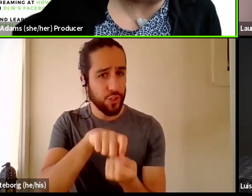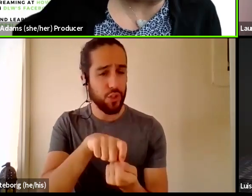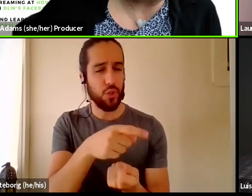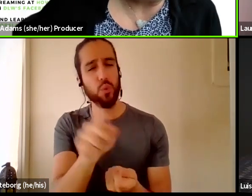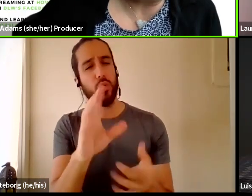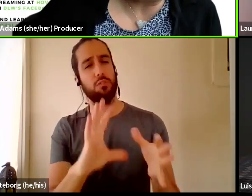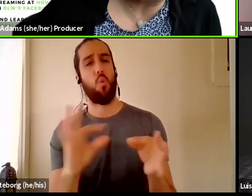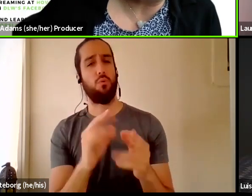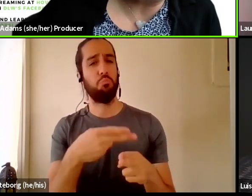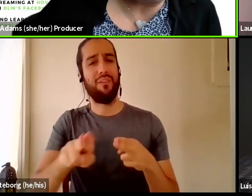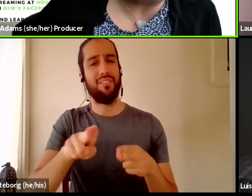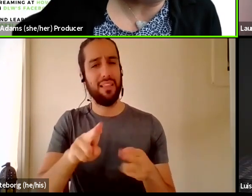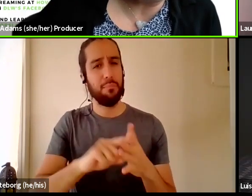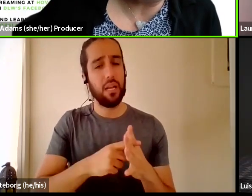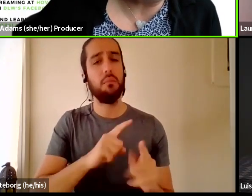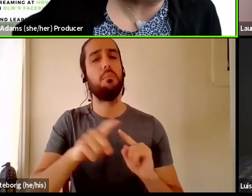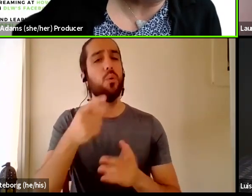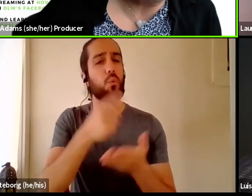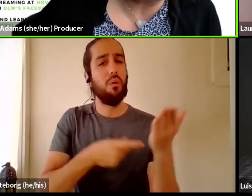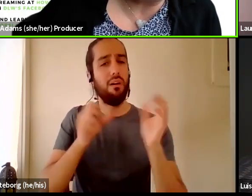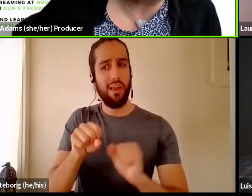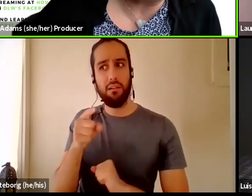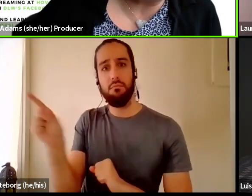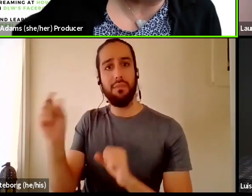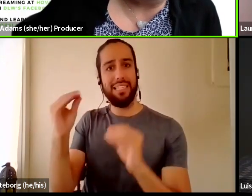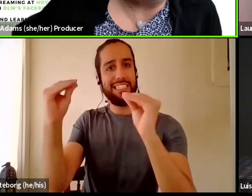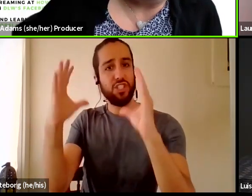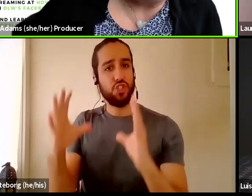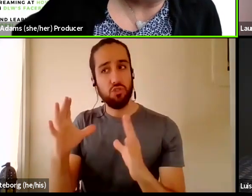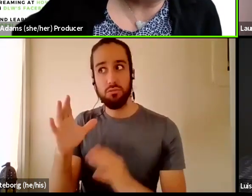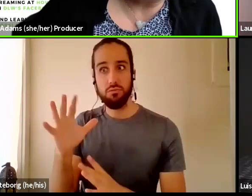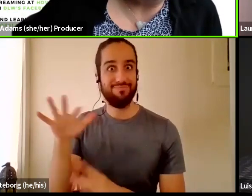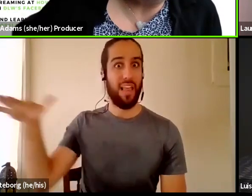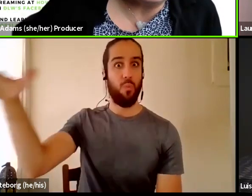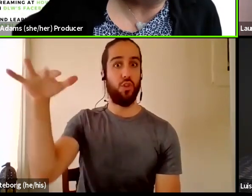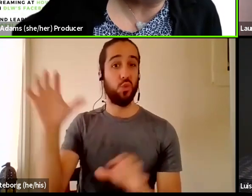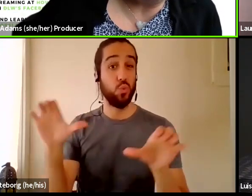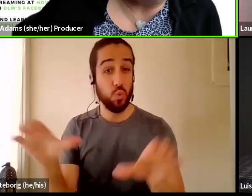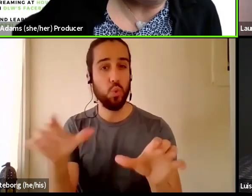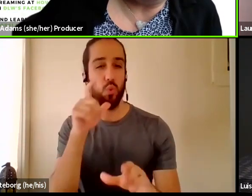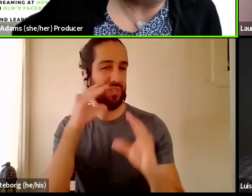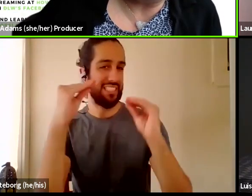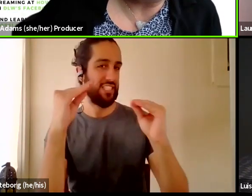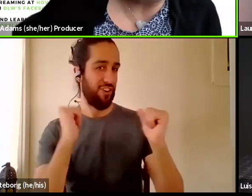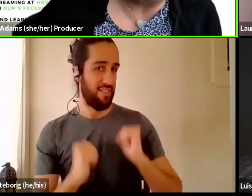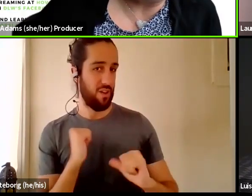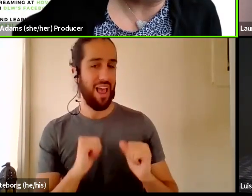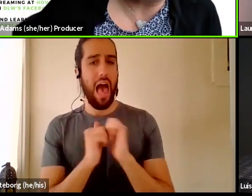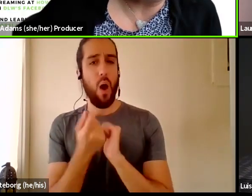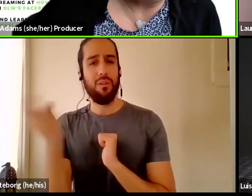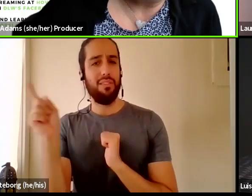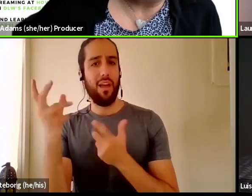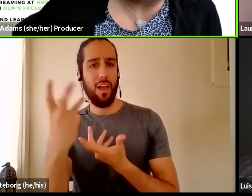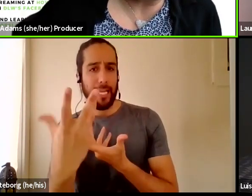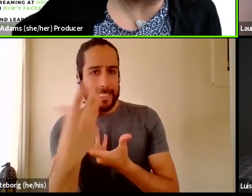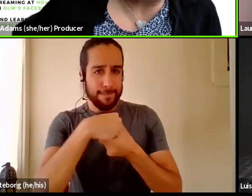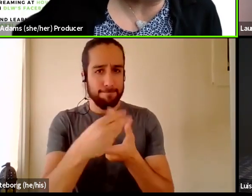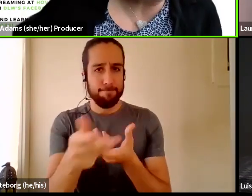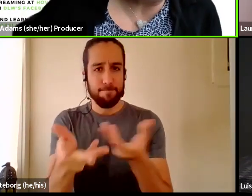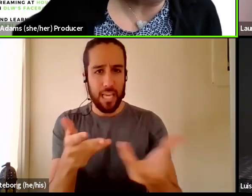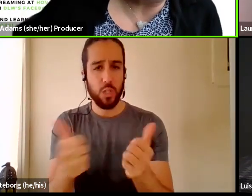but what can teachers out there do that teach theater to engage the online students and